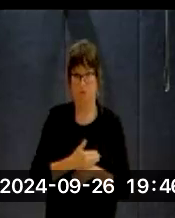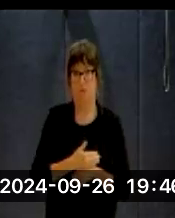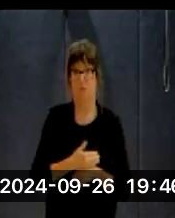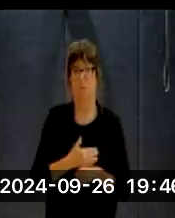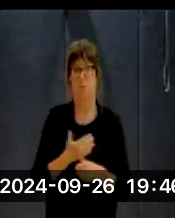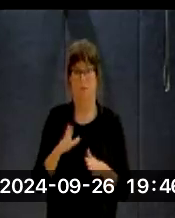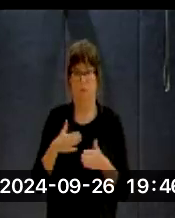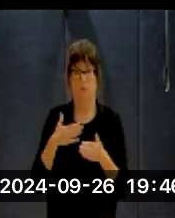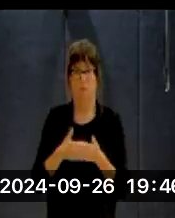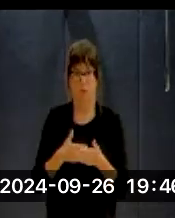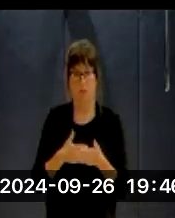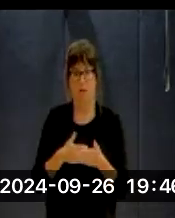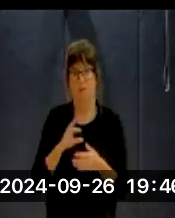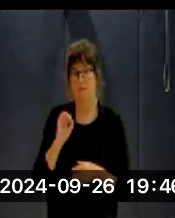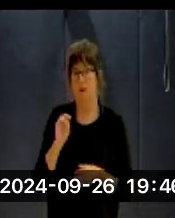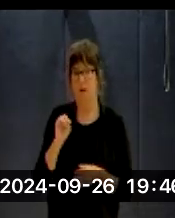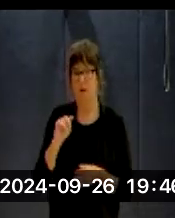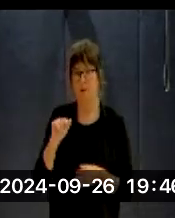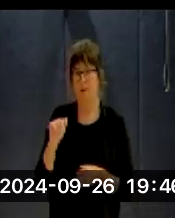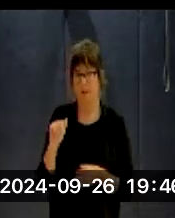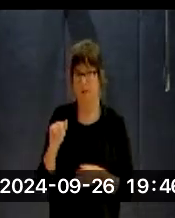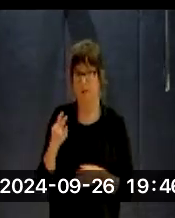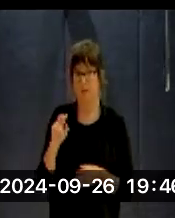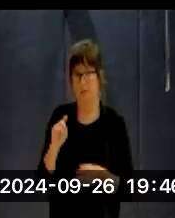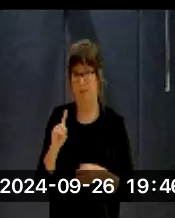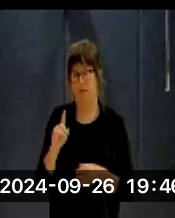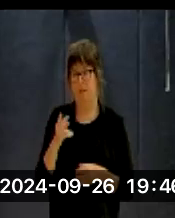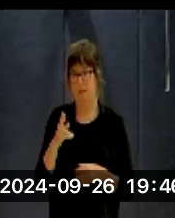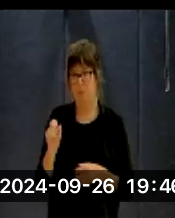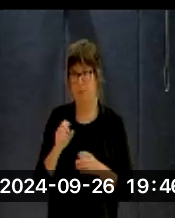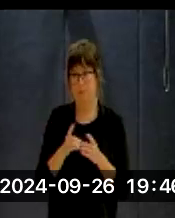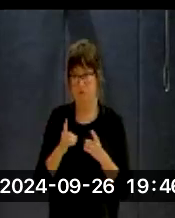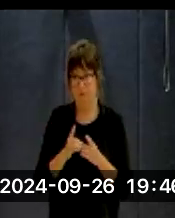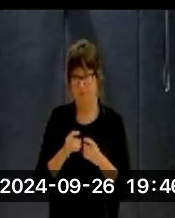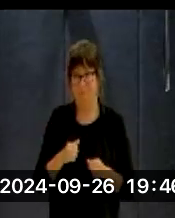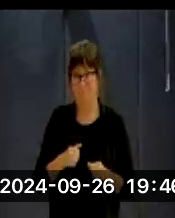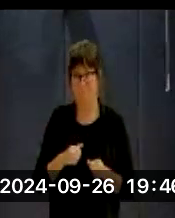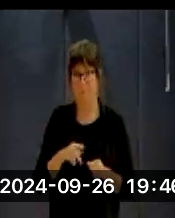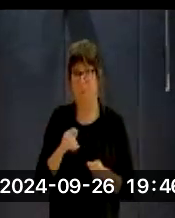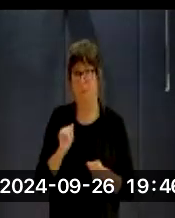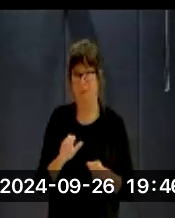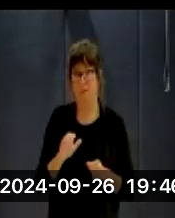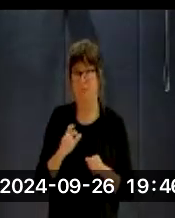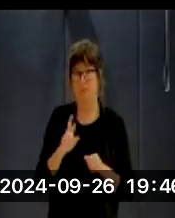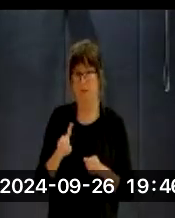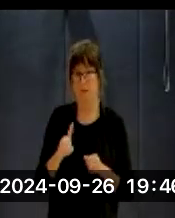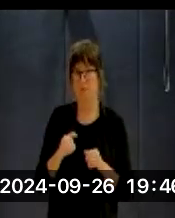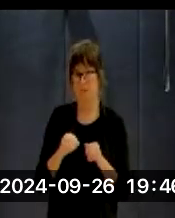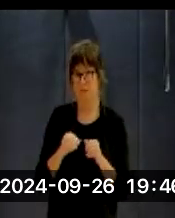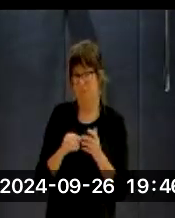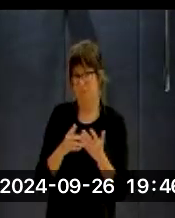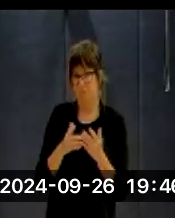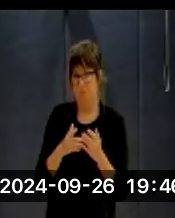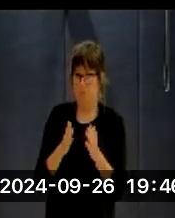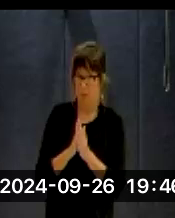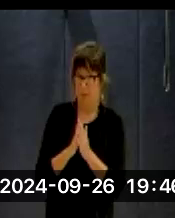sued by Fontana Unified School District. And when I did the Public Record Act request, and I asked for the